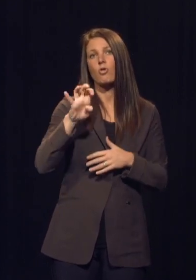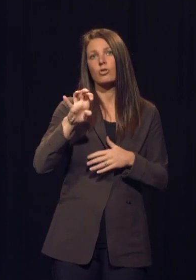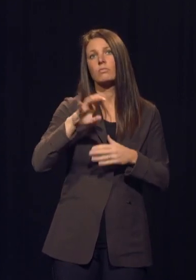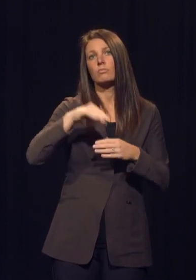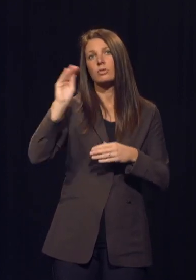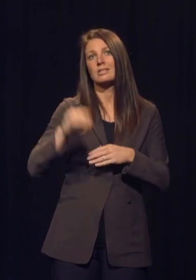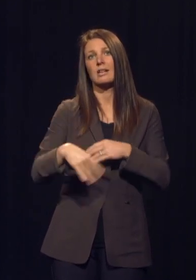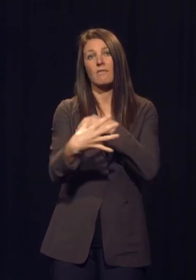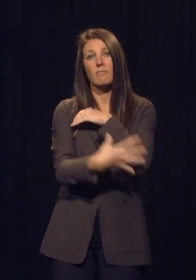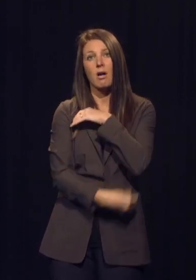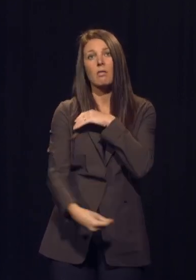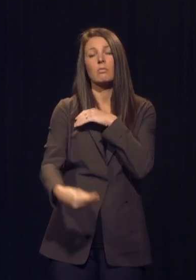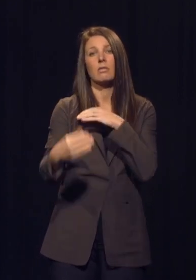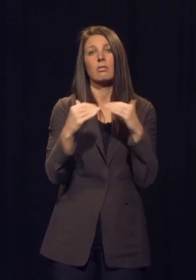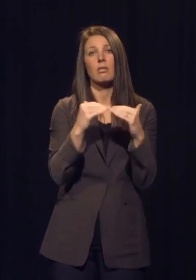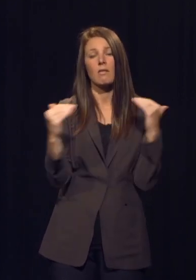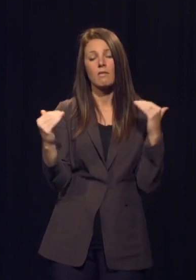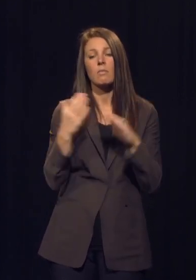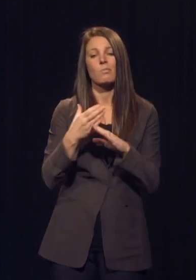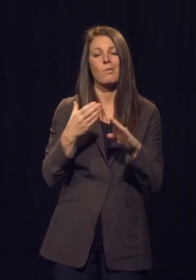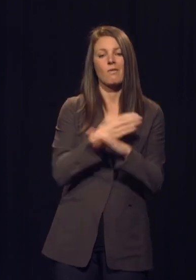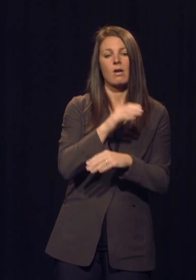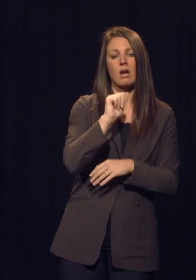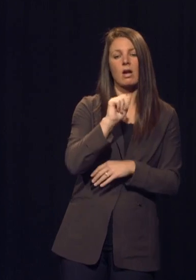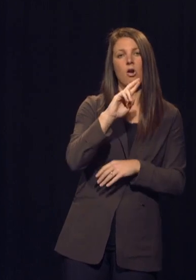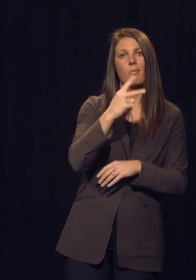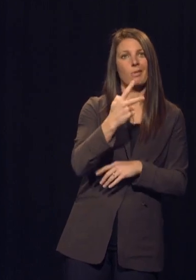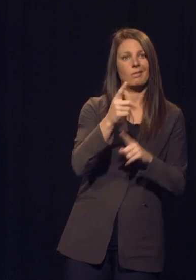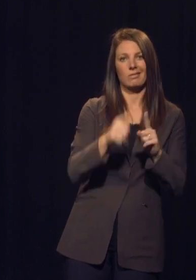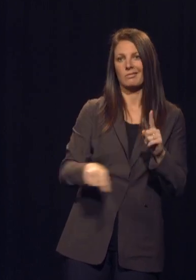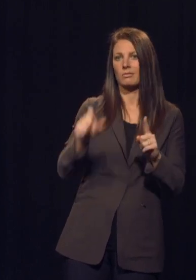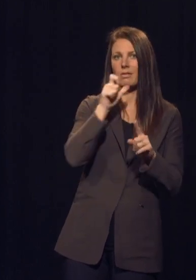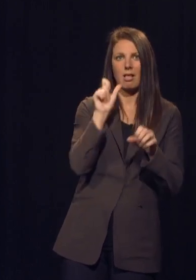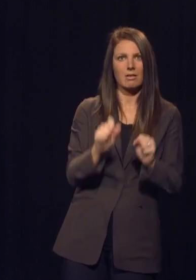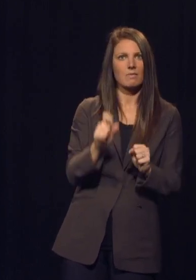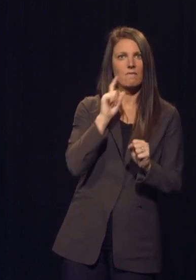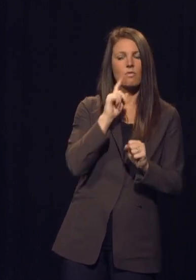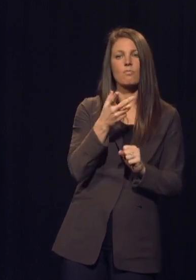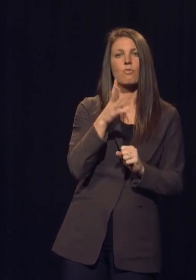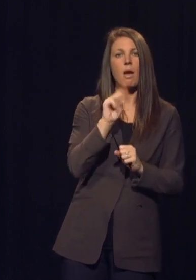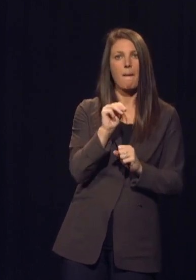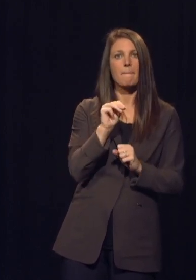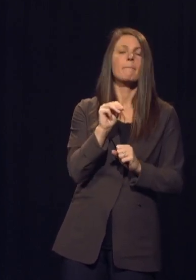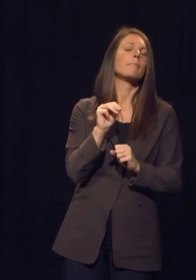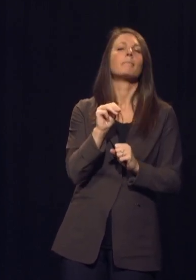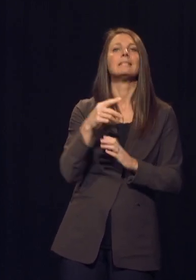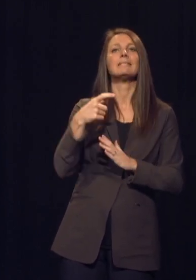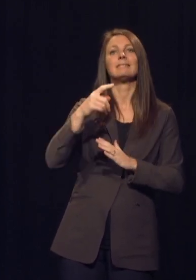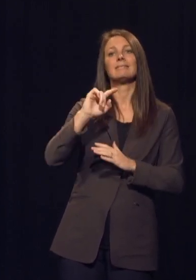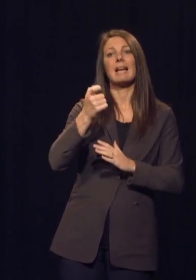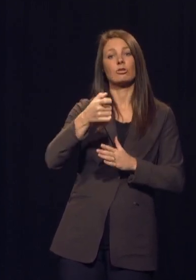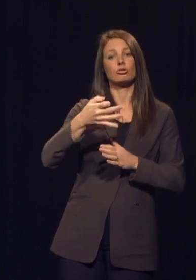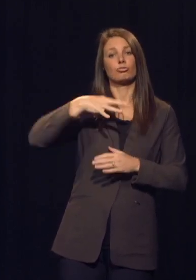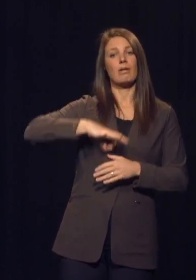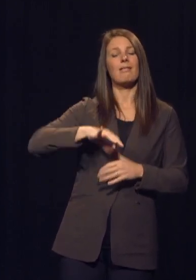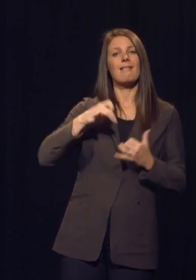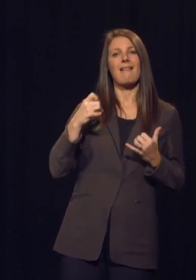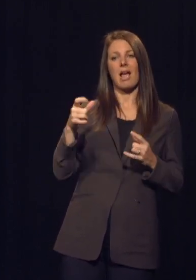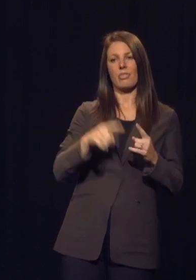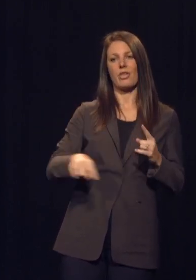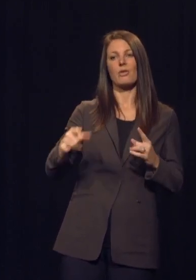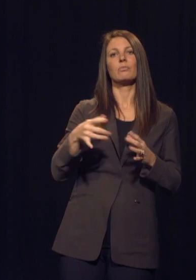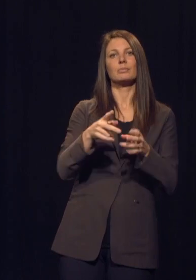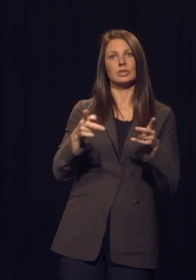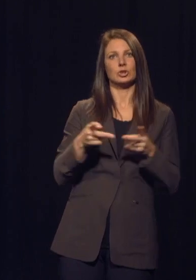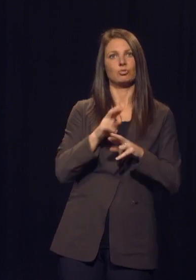poverty level, who prior to the ARP would not have been eligible for premium tax credits and are now in a position to receive